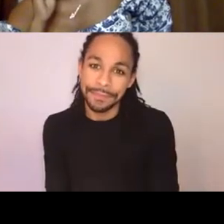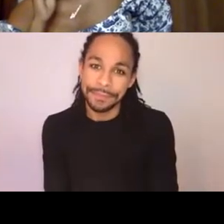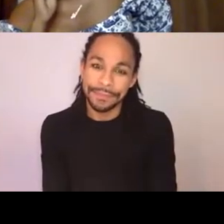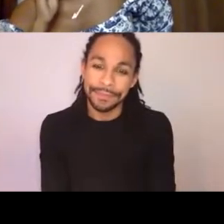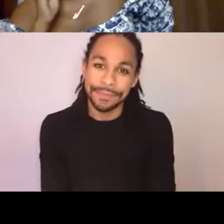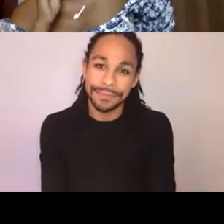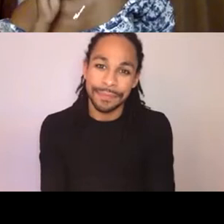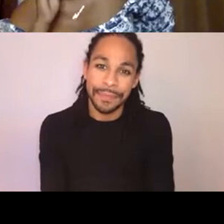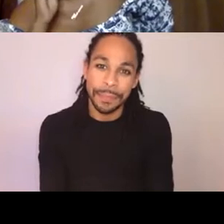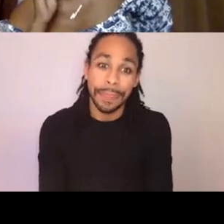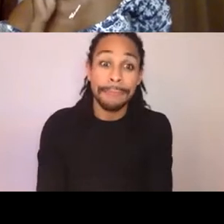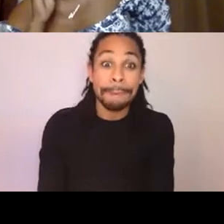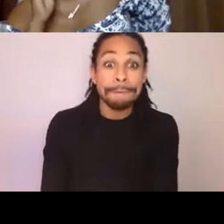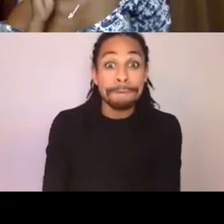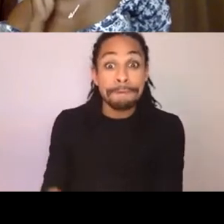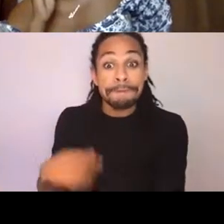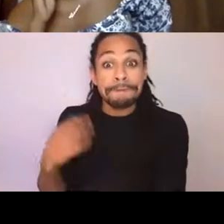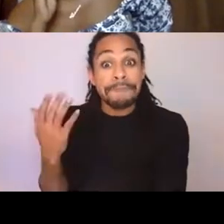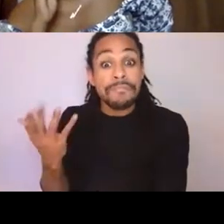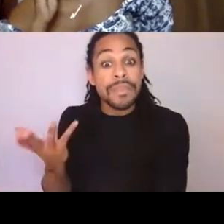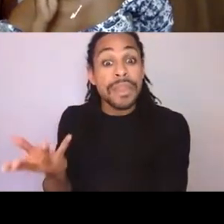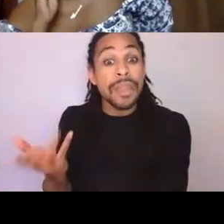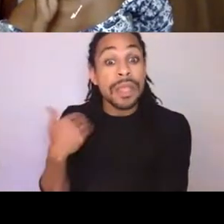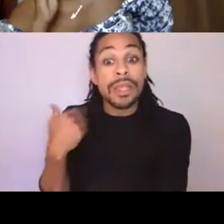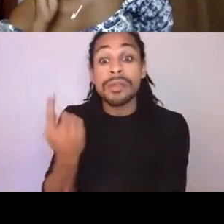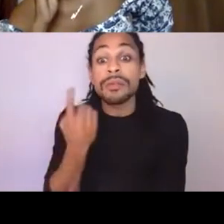Why, do you have anything to add, or should we hop on to the next question?